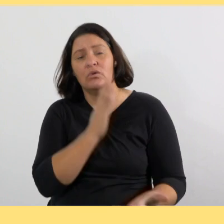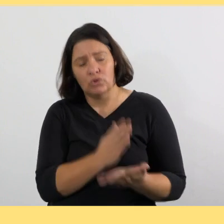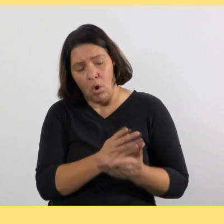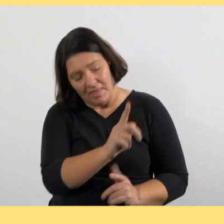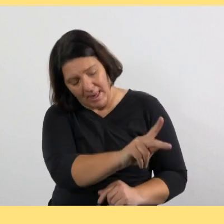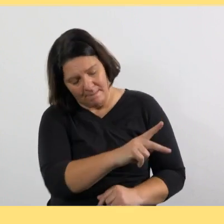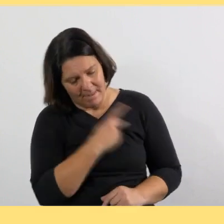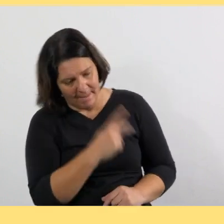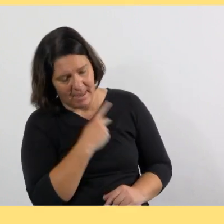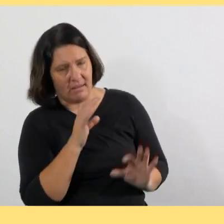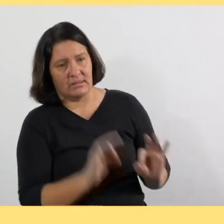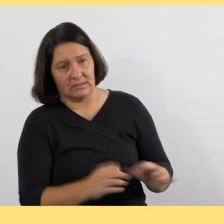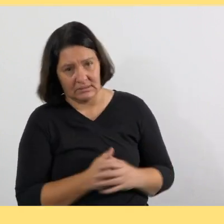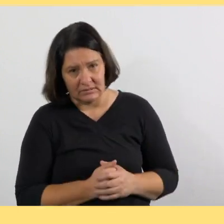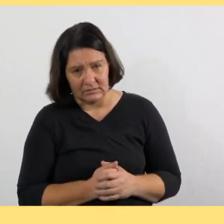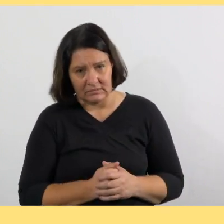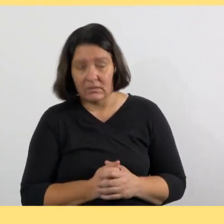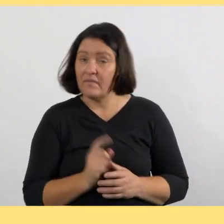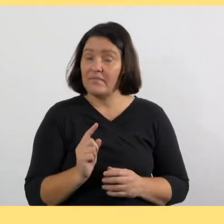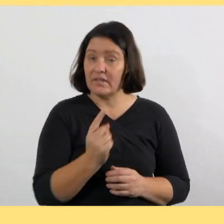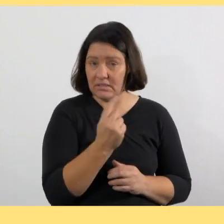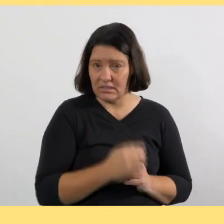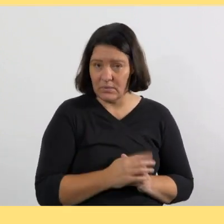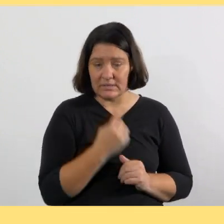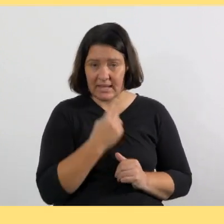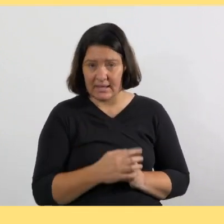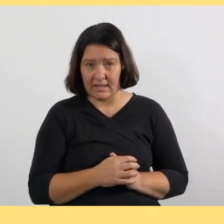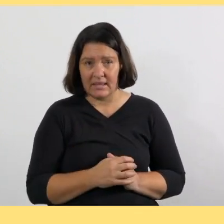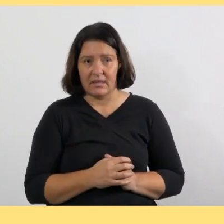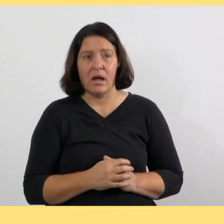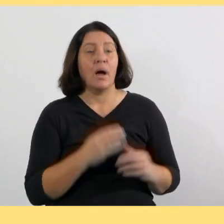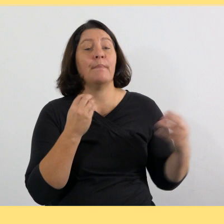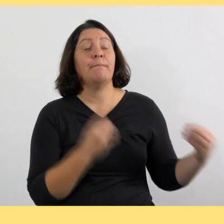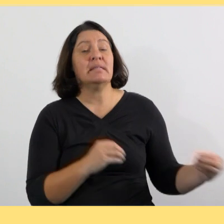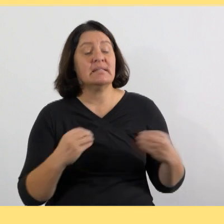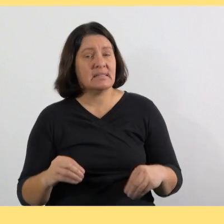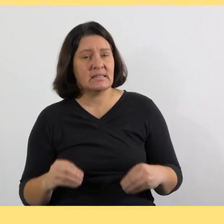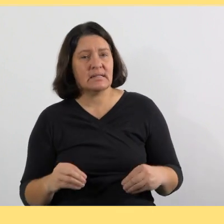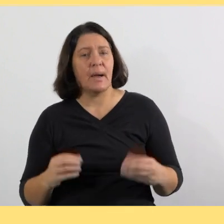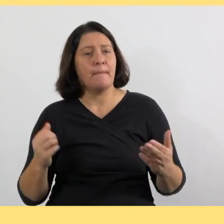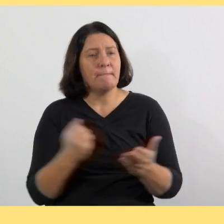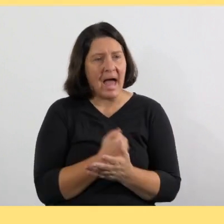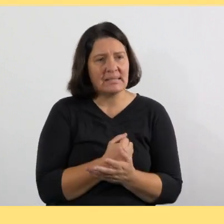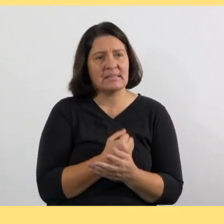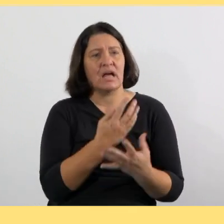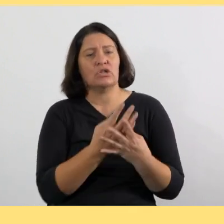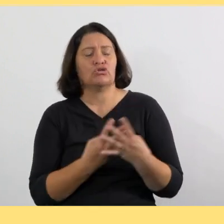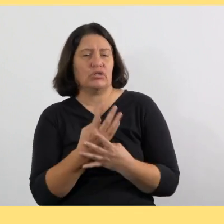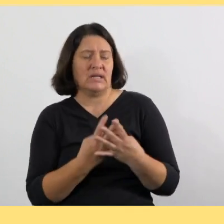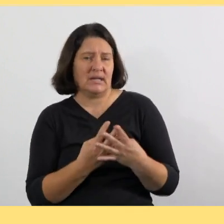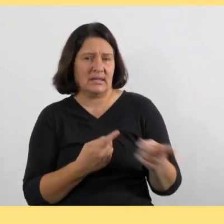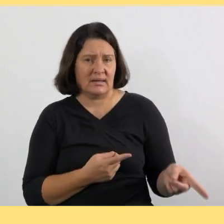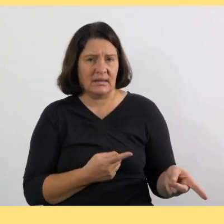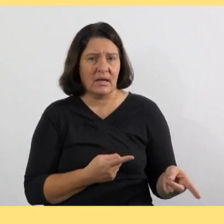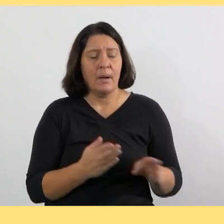to encourage the debtors to pay. Firstly, we will say A business has to screen